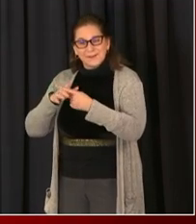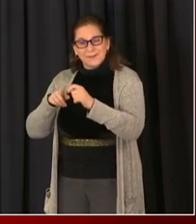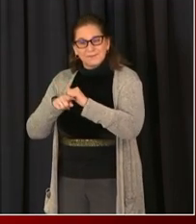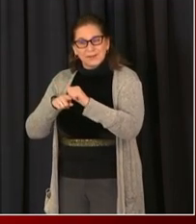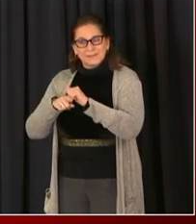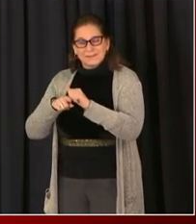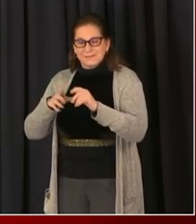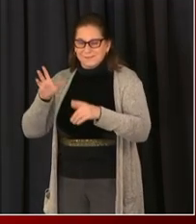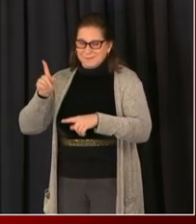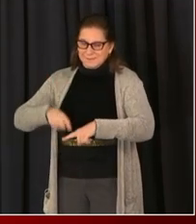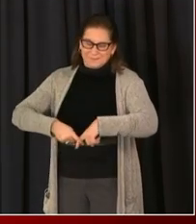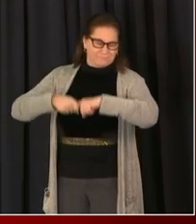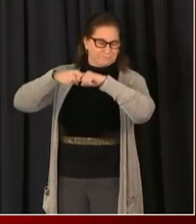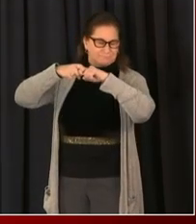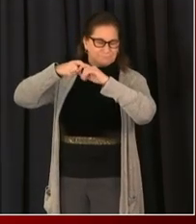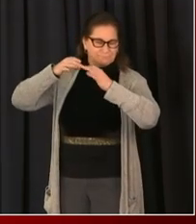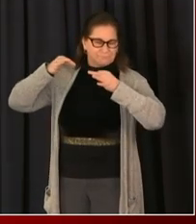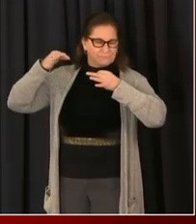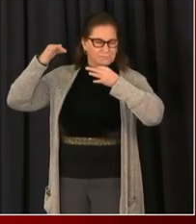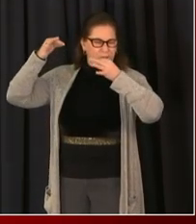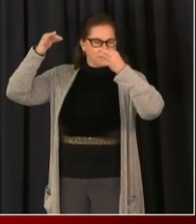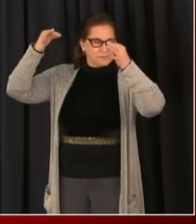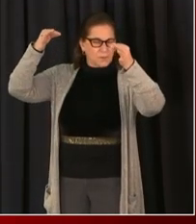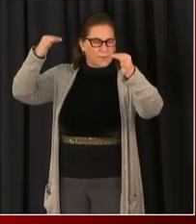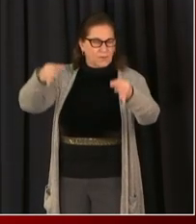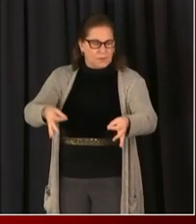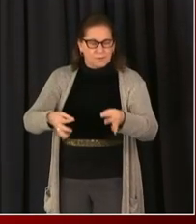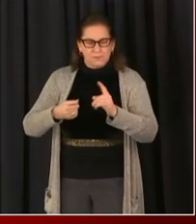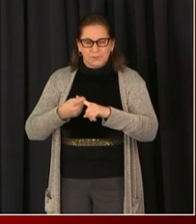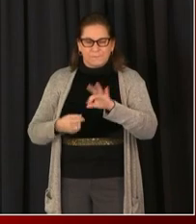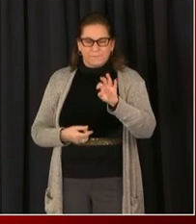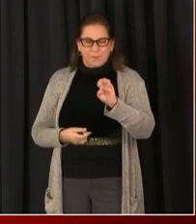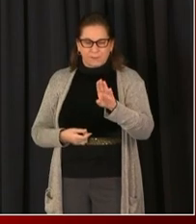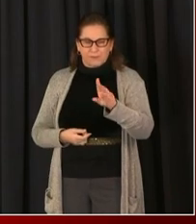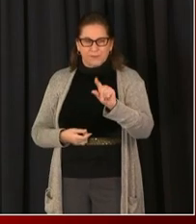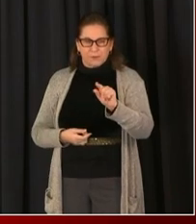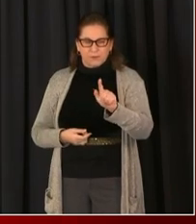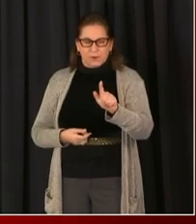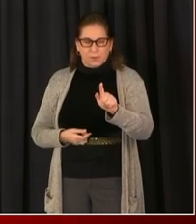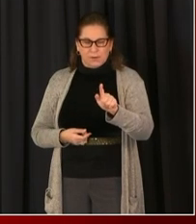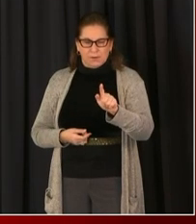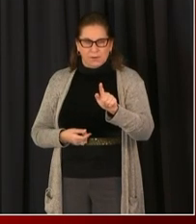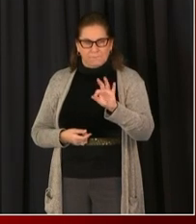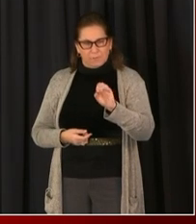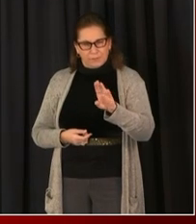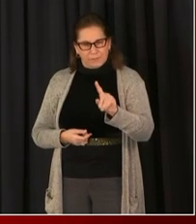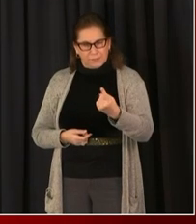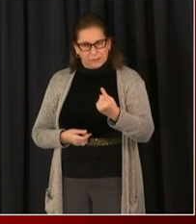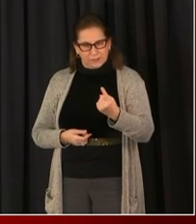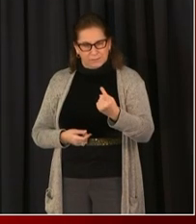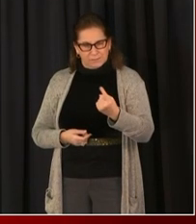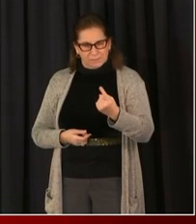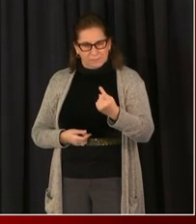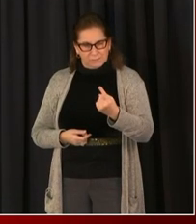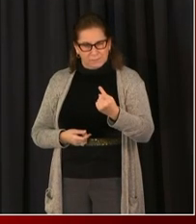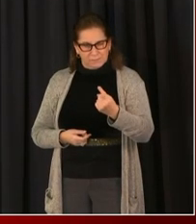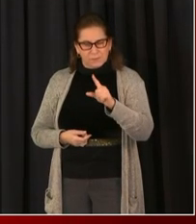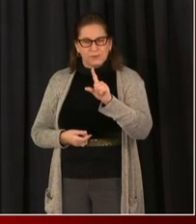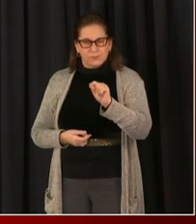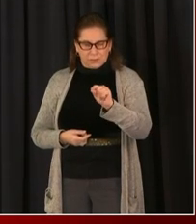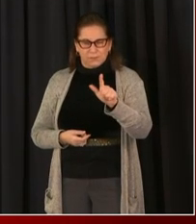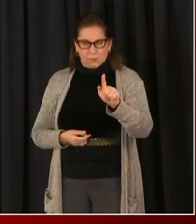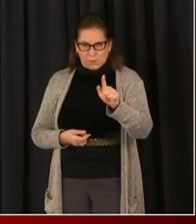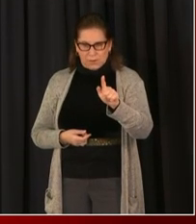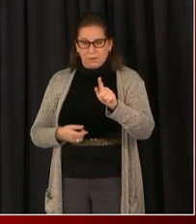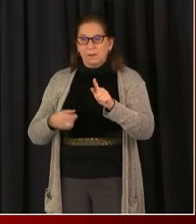1st, 2021. Children and teens who are middle school age and younger may continue